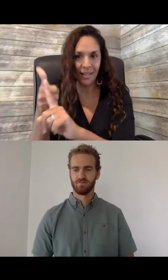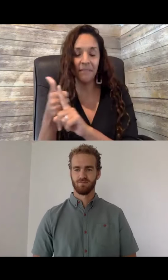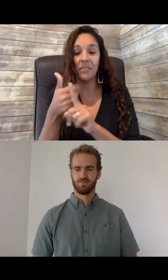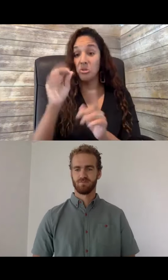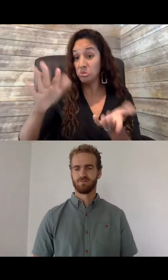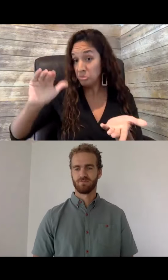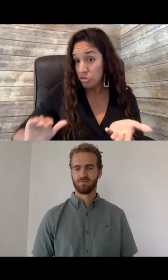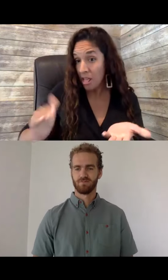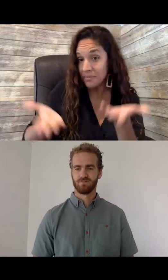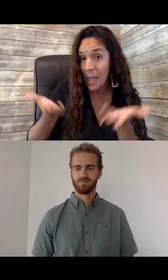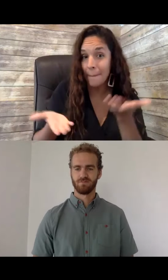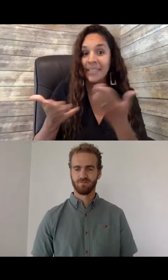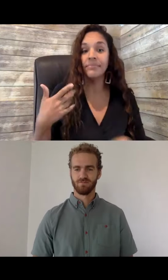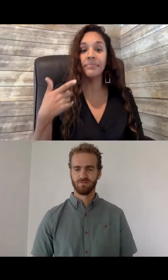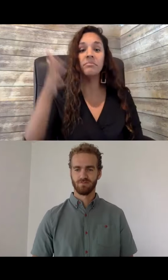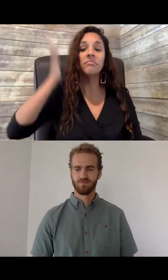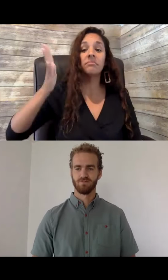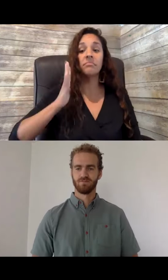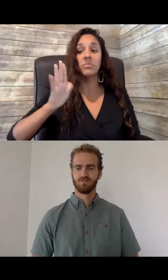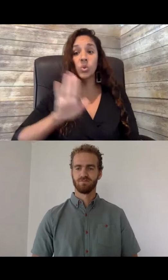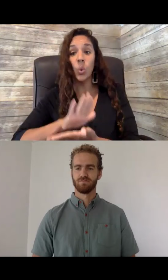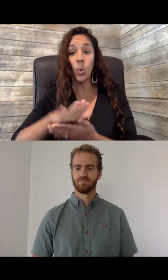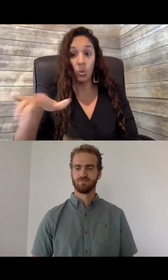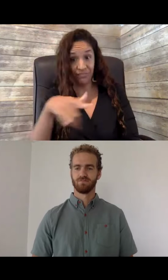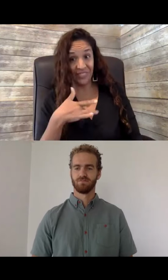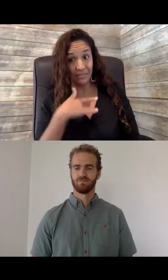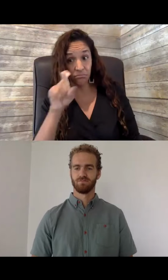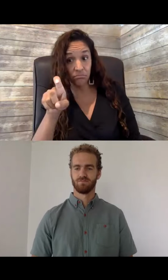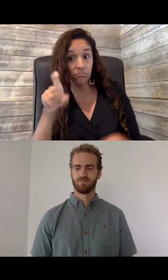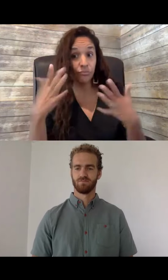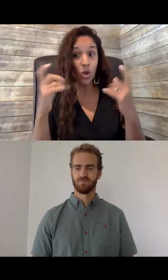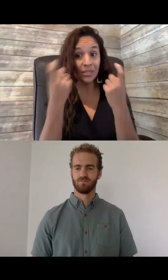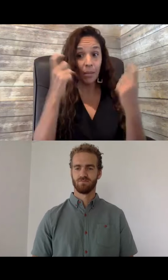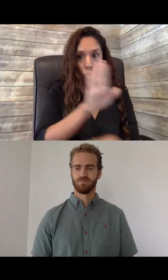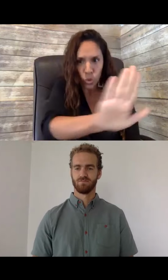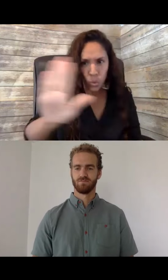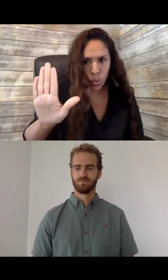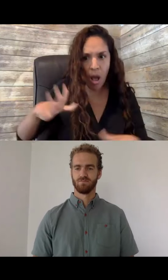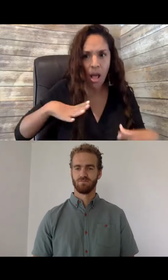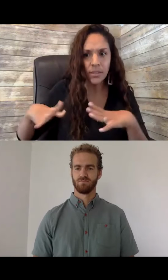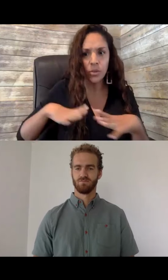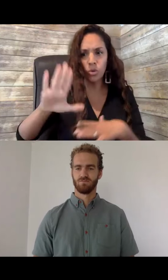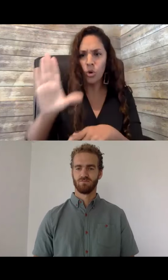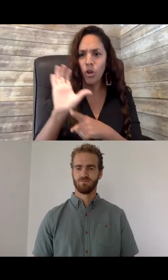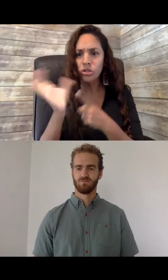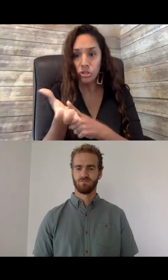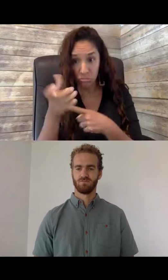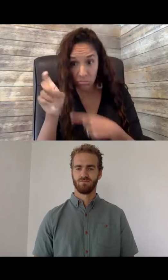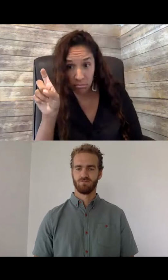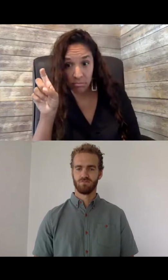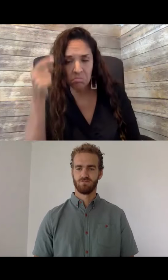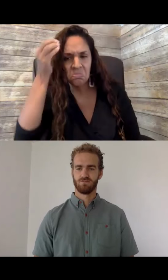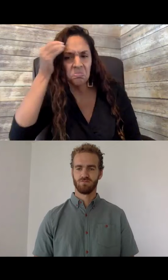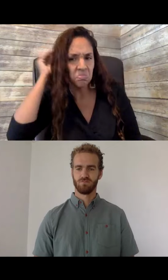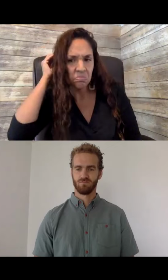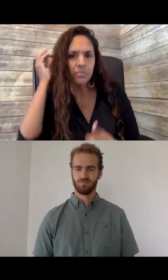Now take a look back at your childhood, maybe with your child as well. Your school setting, did they celebrate your